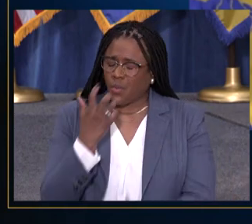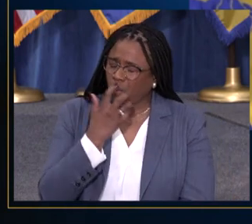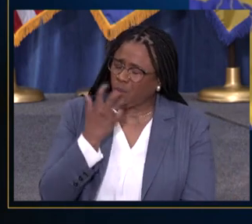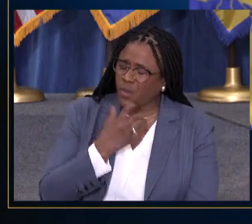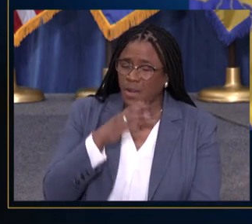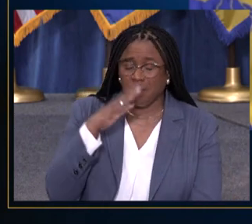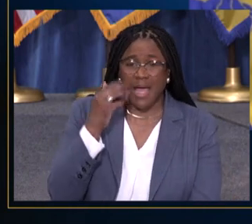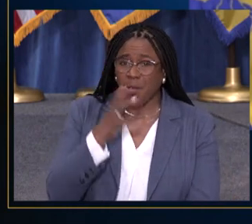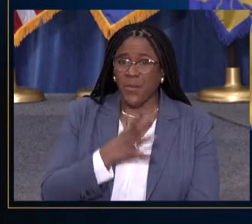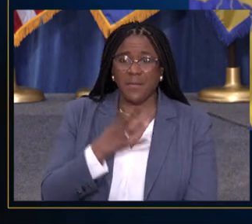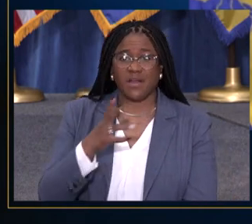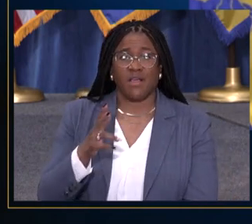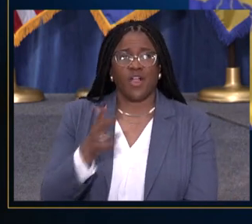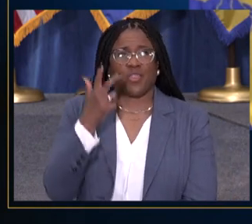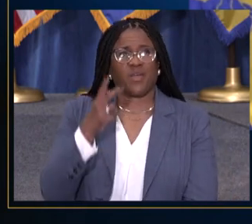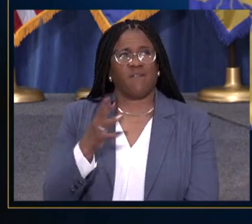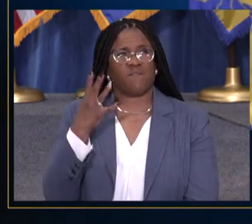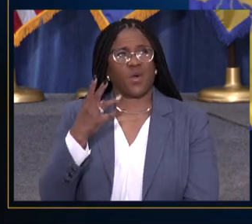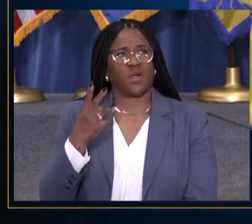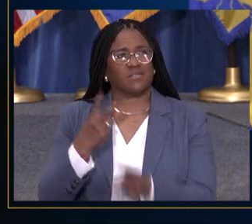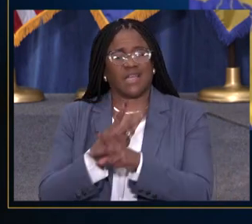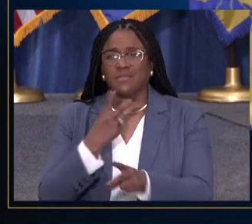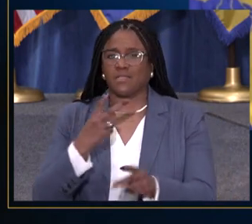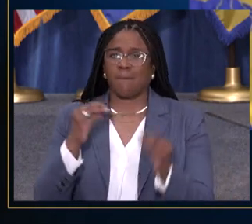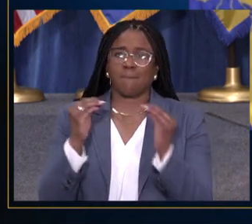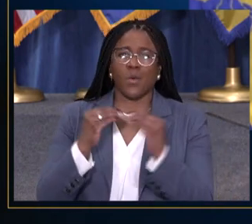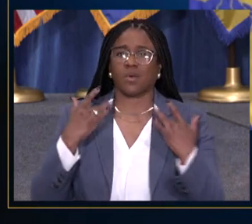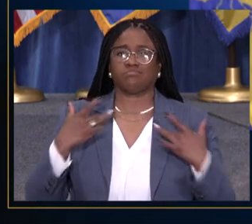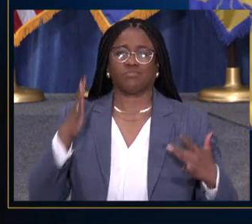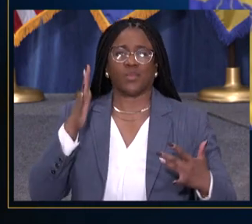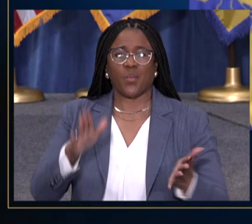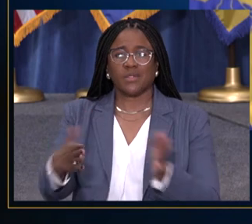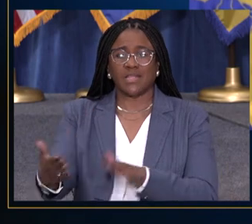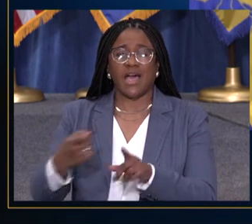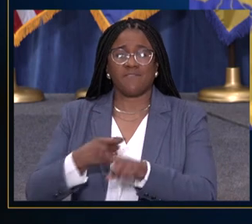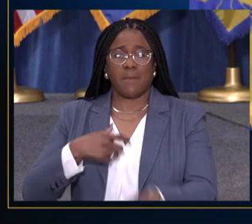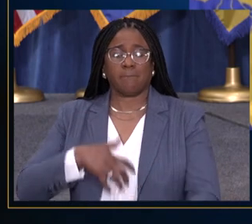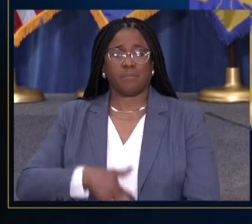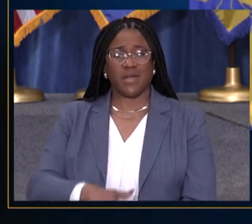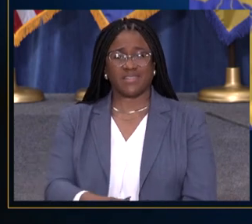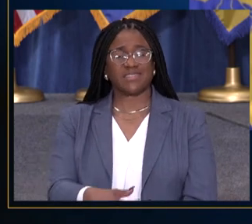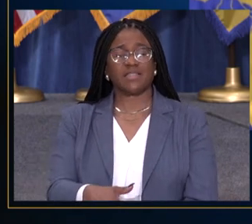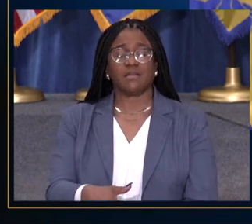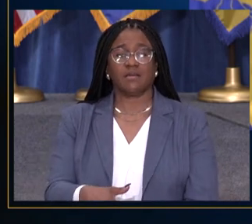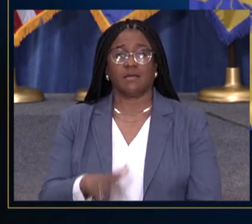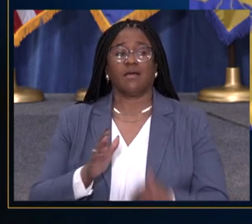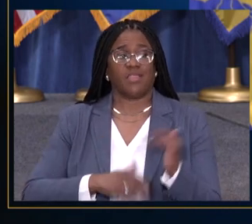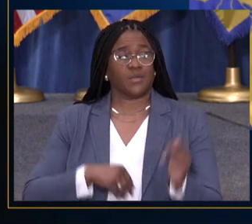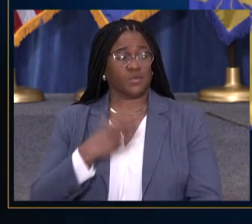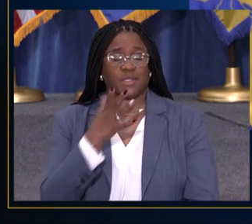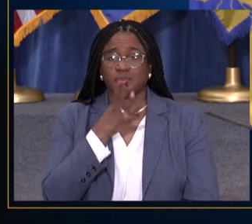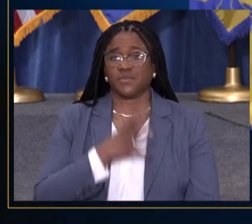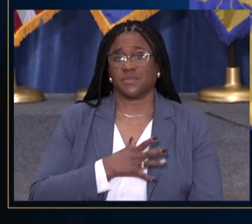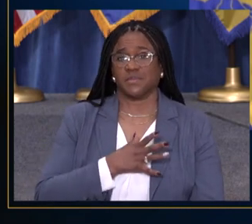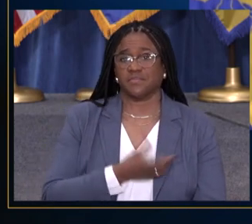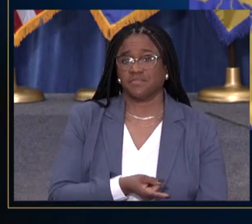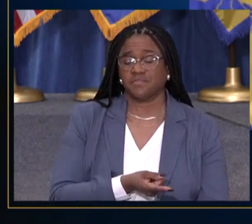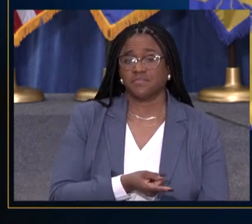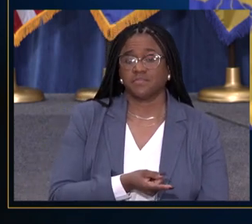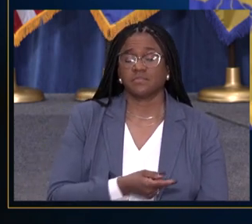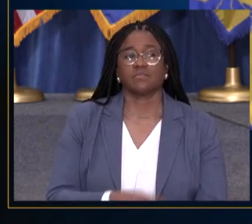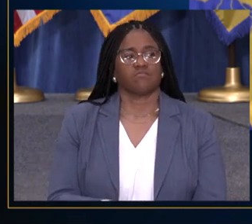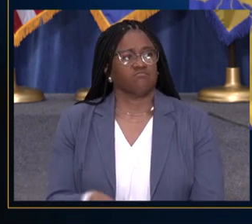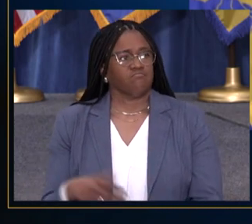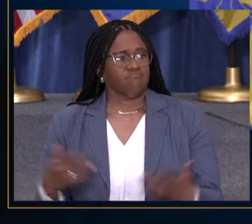are 3 to 4 times more likely to die from pregnancy-related complications than their white counterparts. It's in